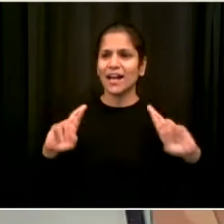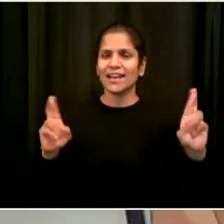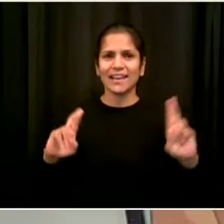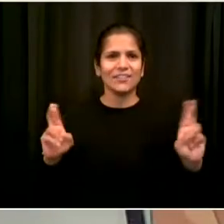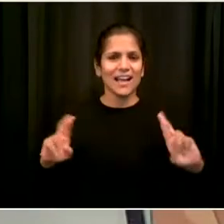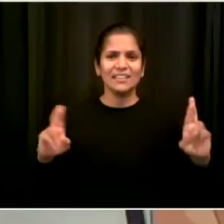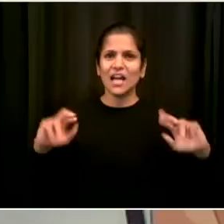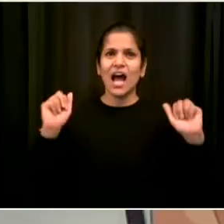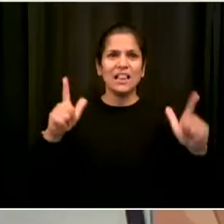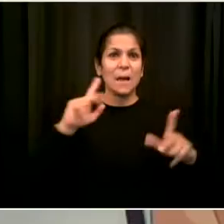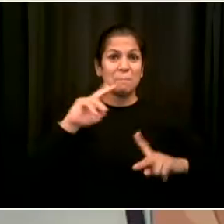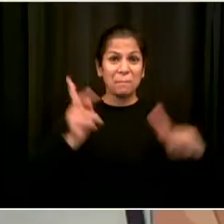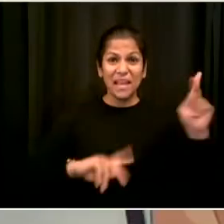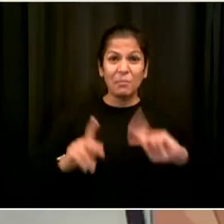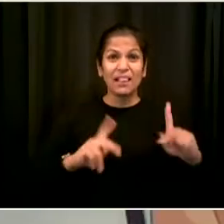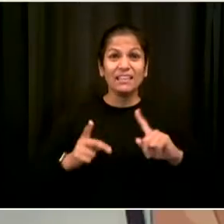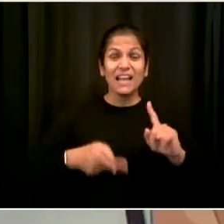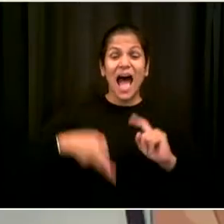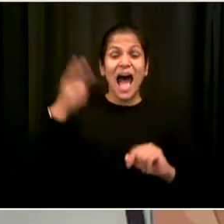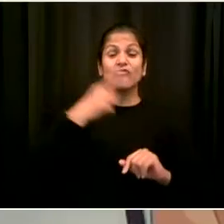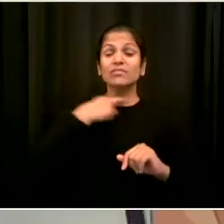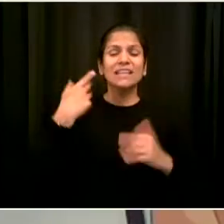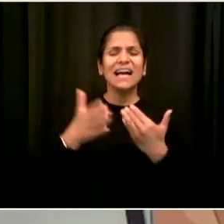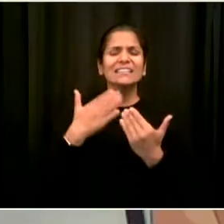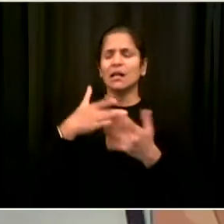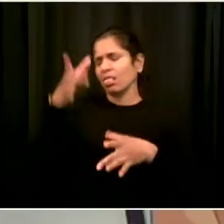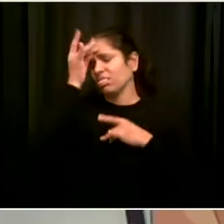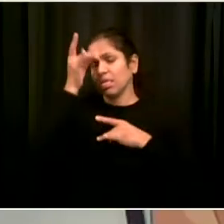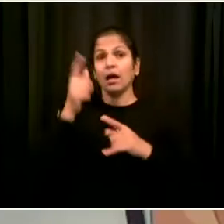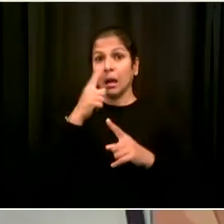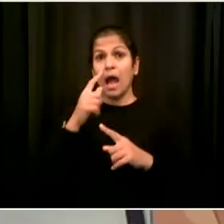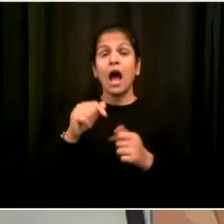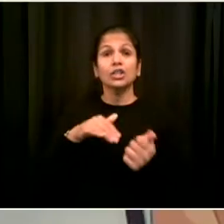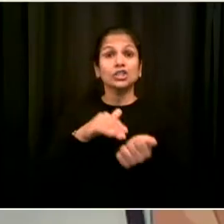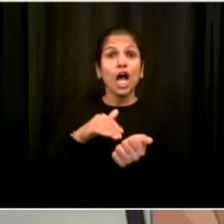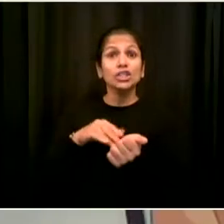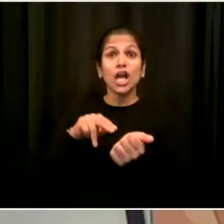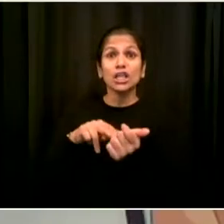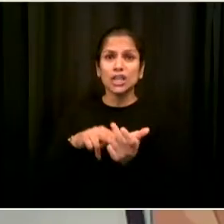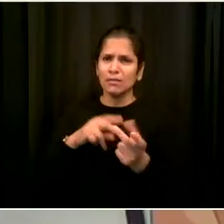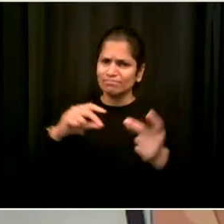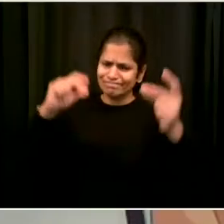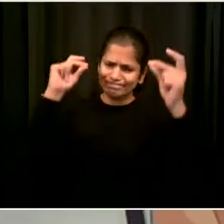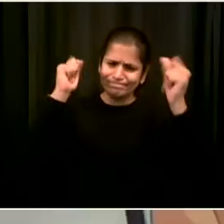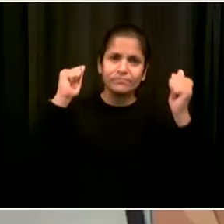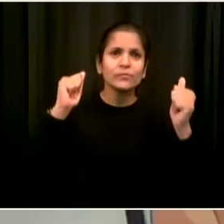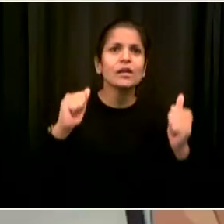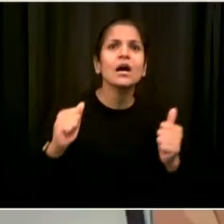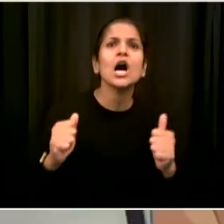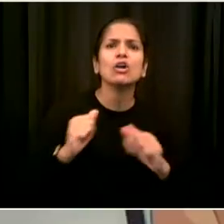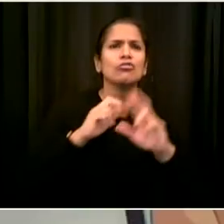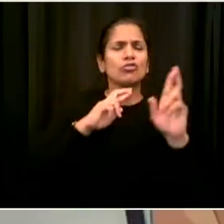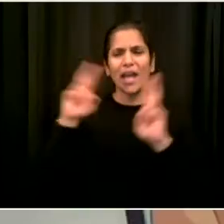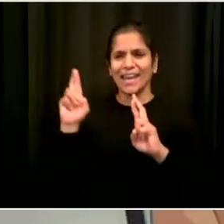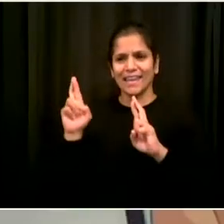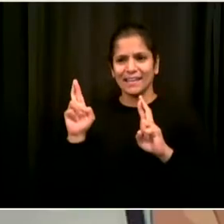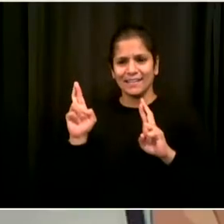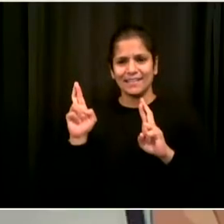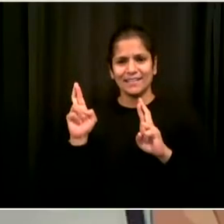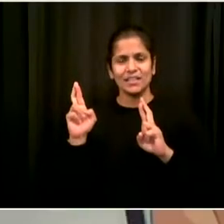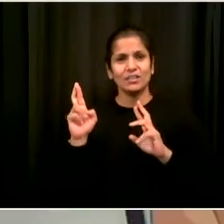working as heroes throughout our system, and we will be working closely with the Department of Health and Mental Hygiene